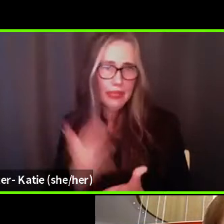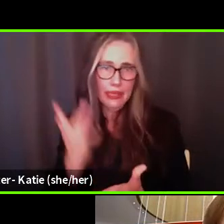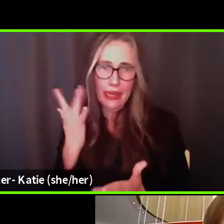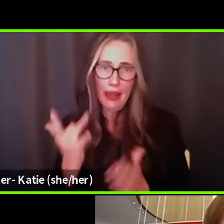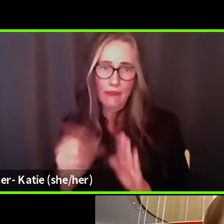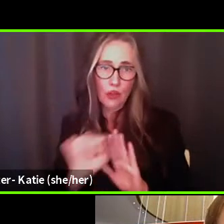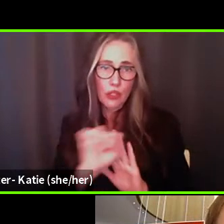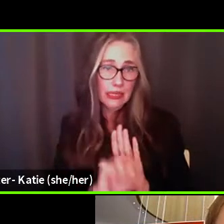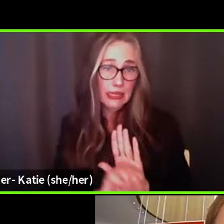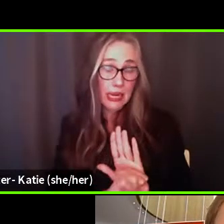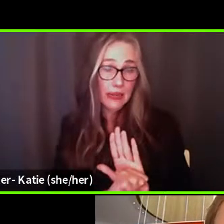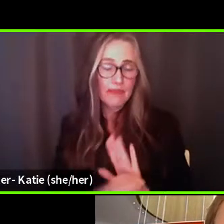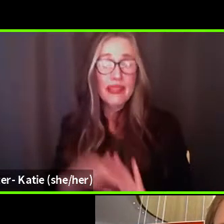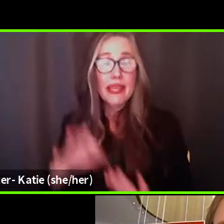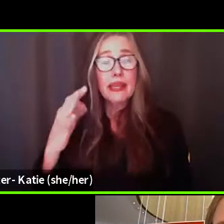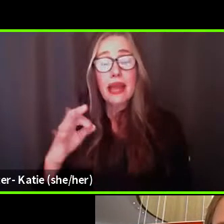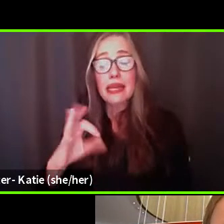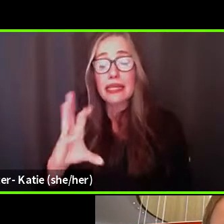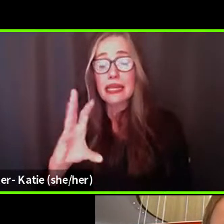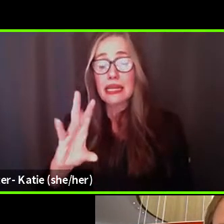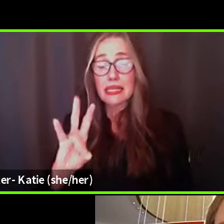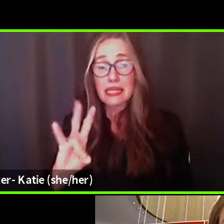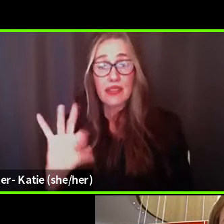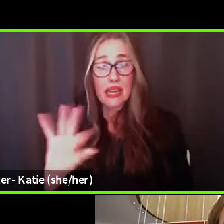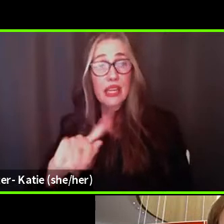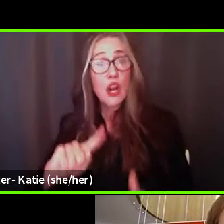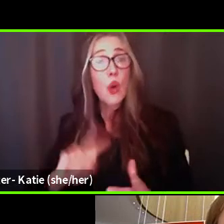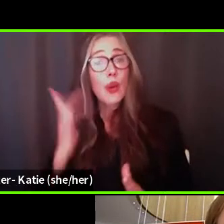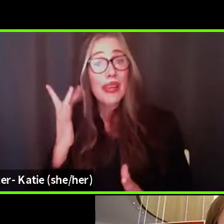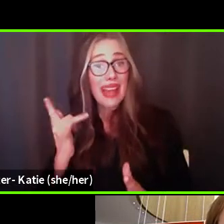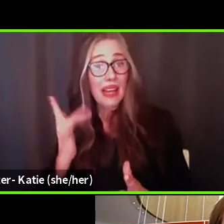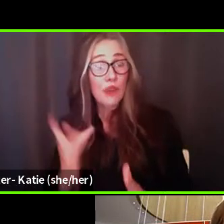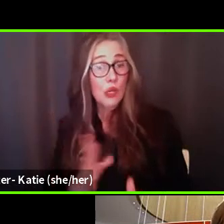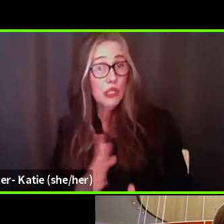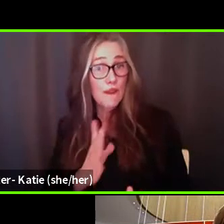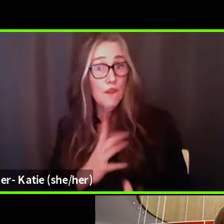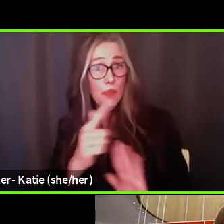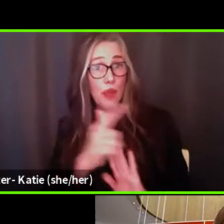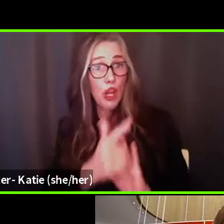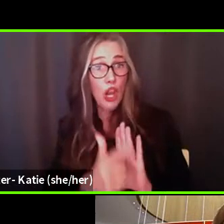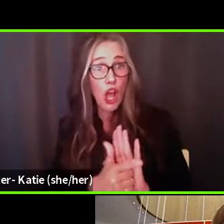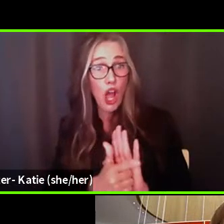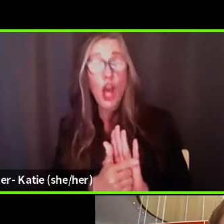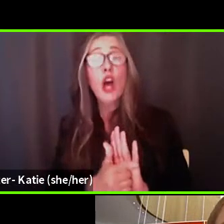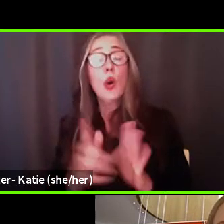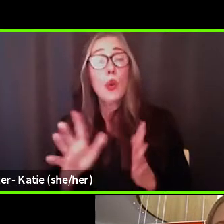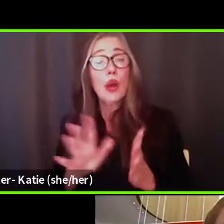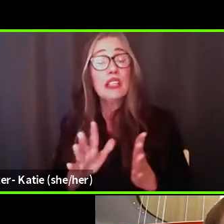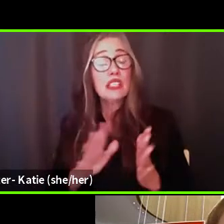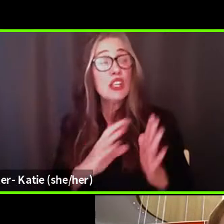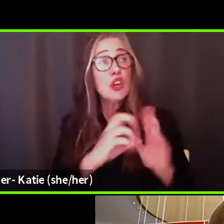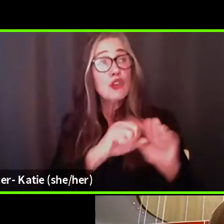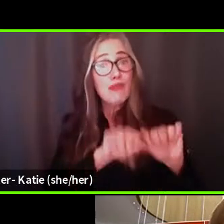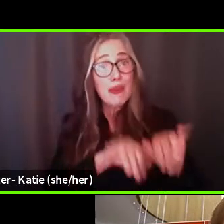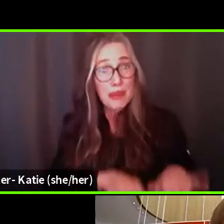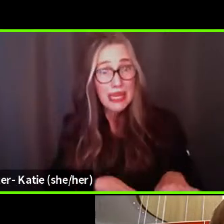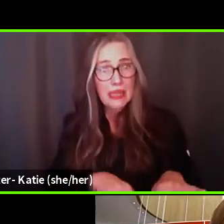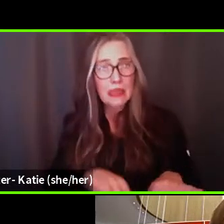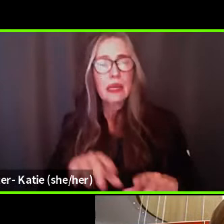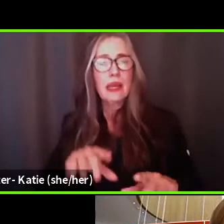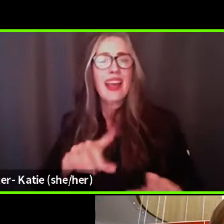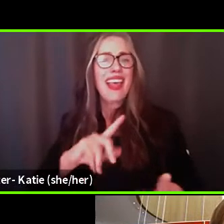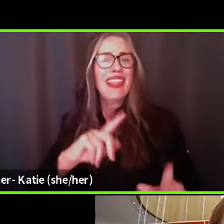california's formal eugenics law was repealed the setting for involuntary sterilizations just simply